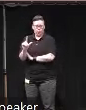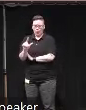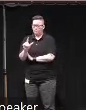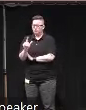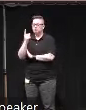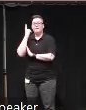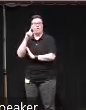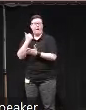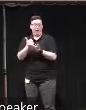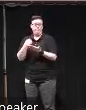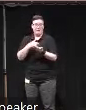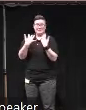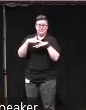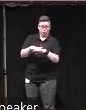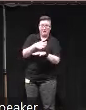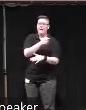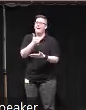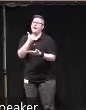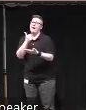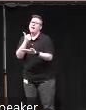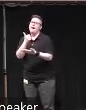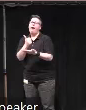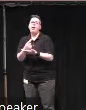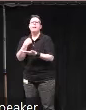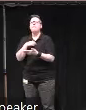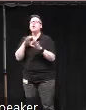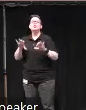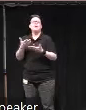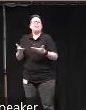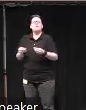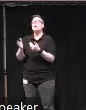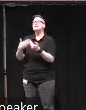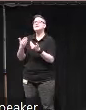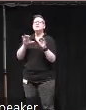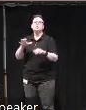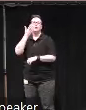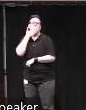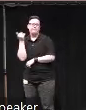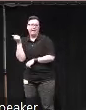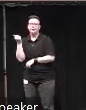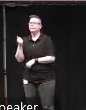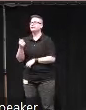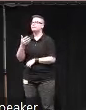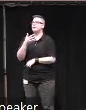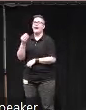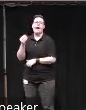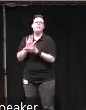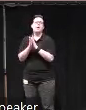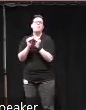as well as being able to do things easier and better, and also